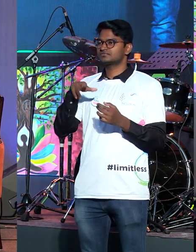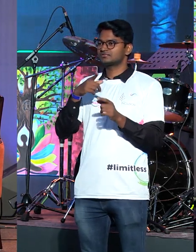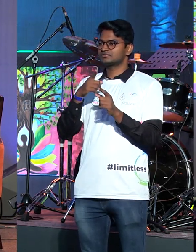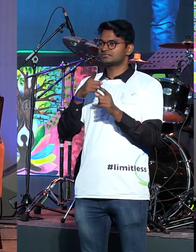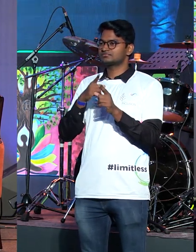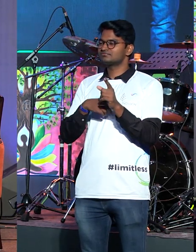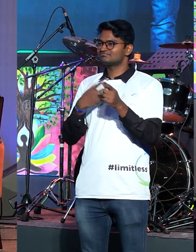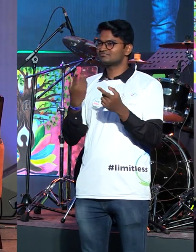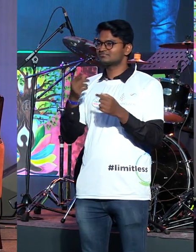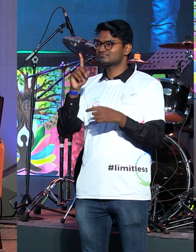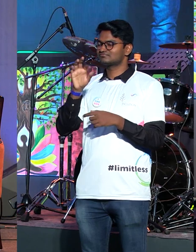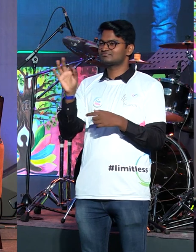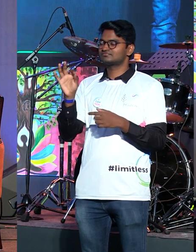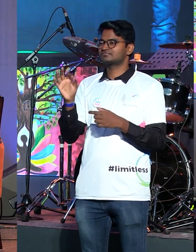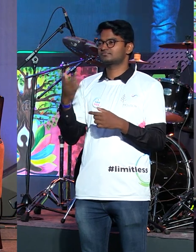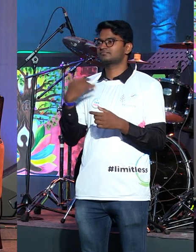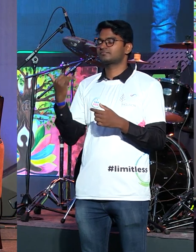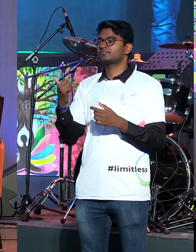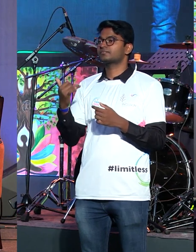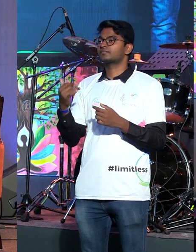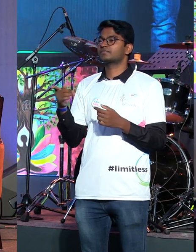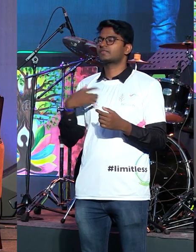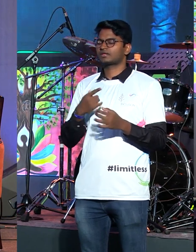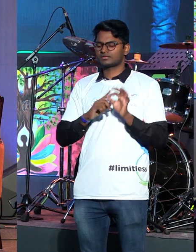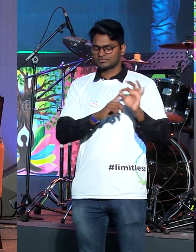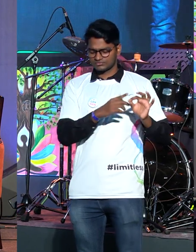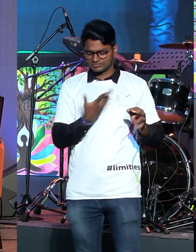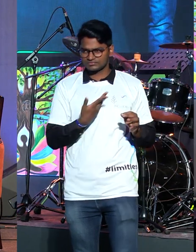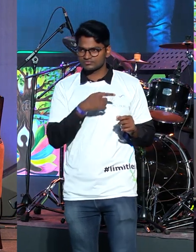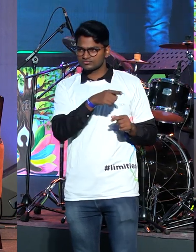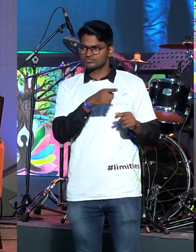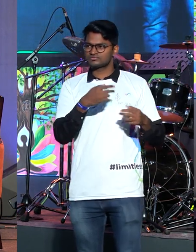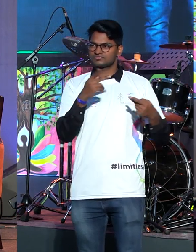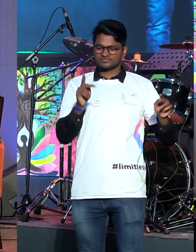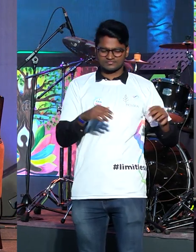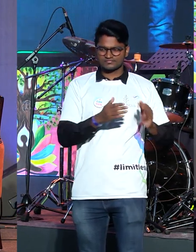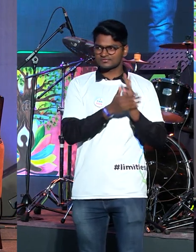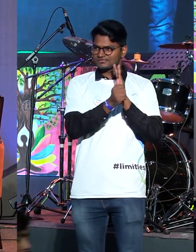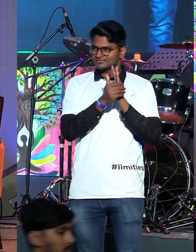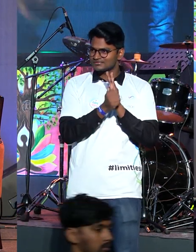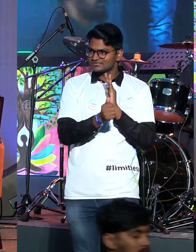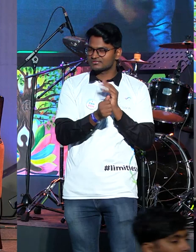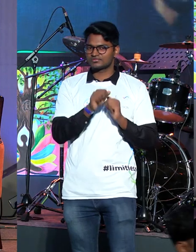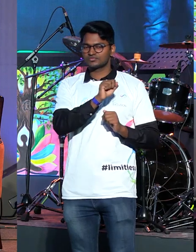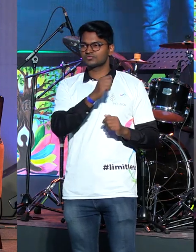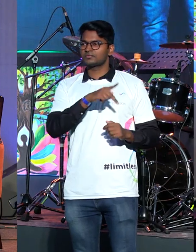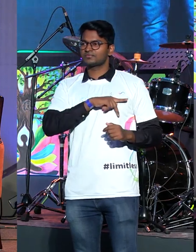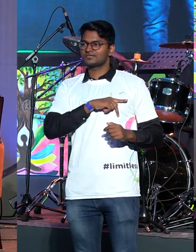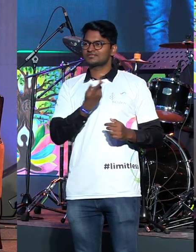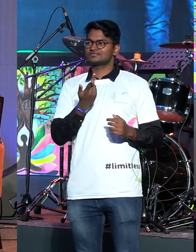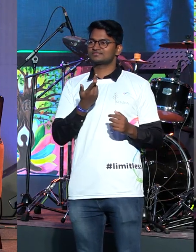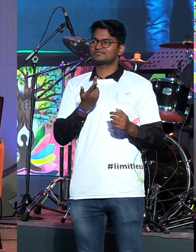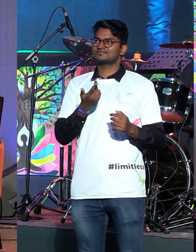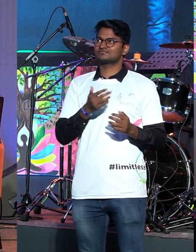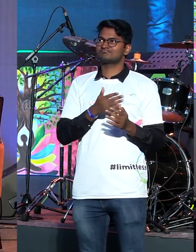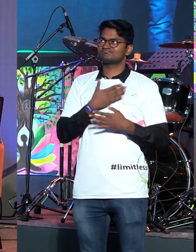my question is, I know these are different things and requires different levels of skill. What is your personal favorite and how do you manage to do so